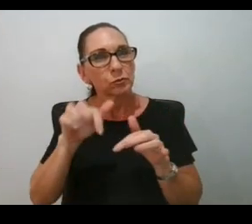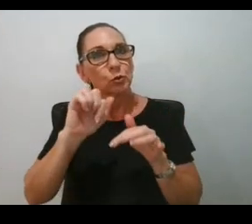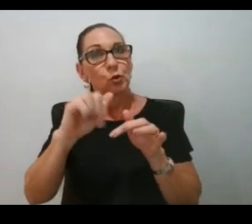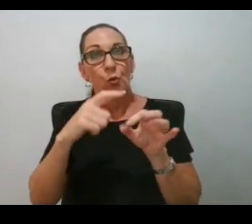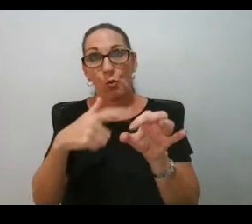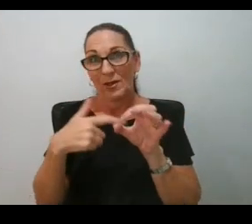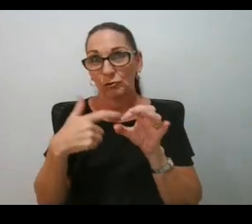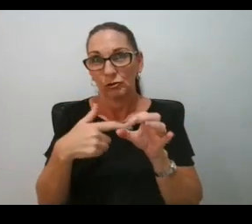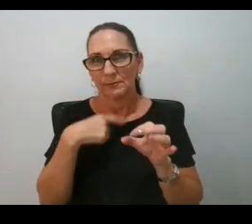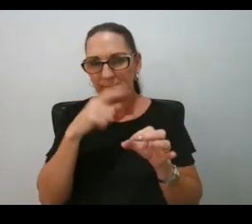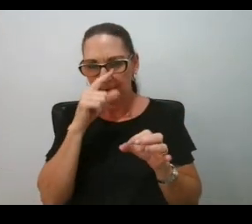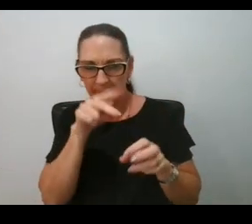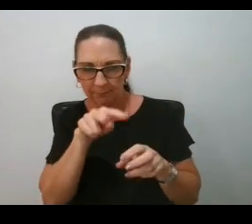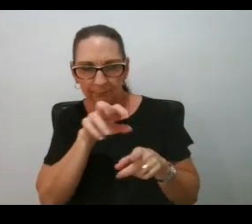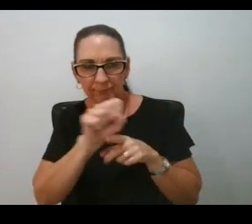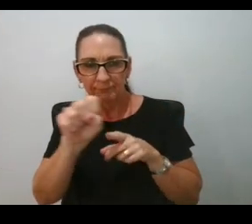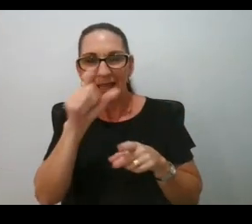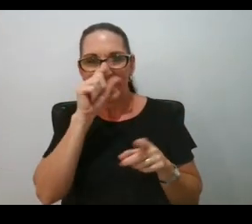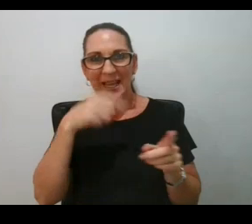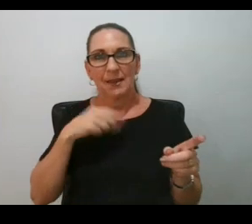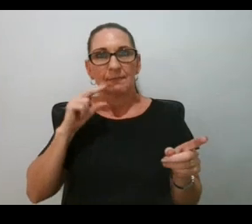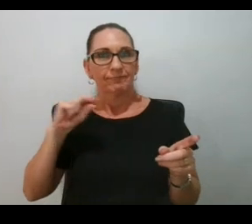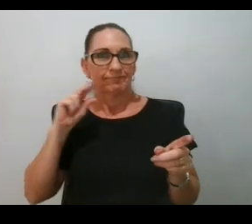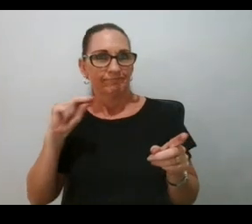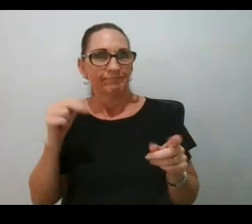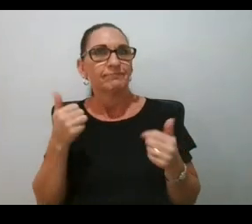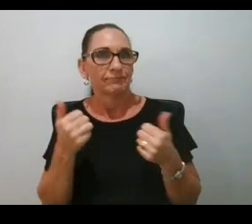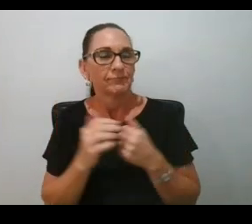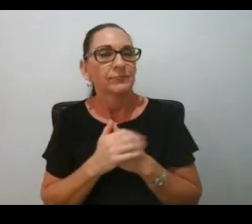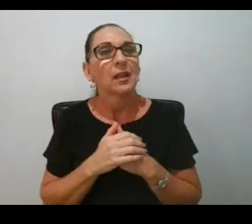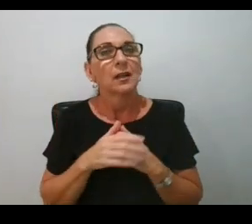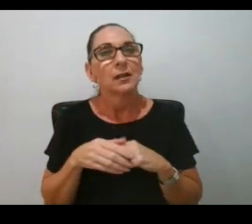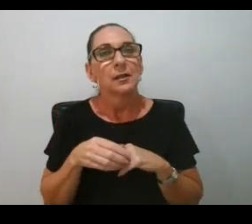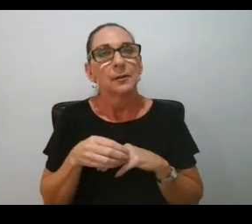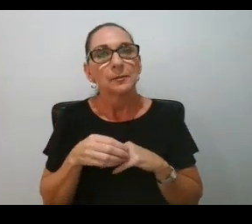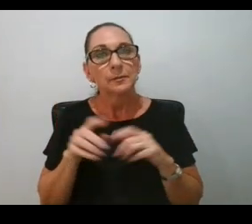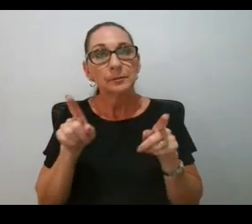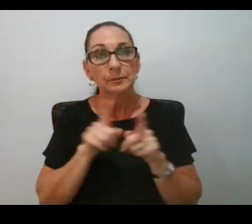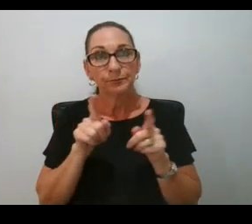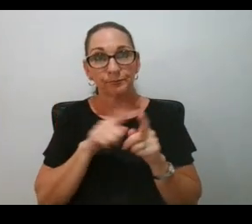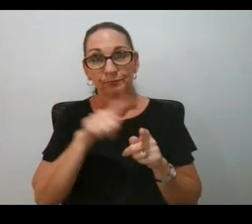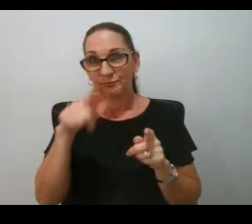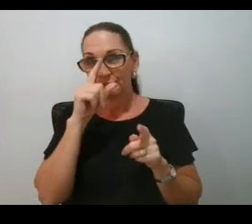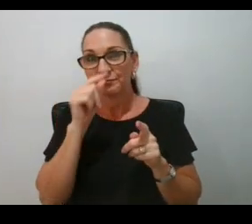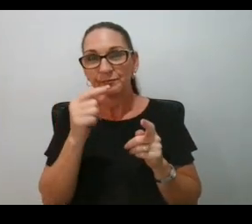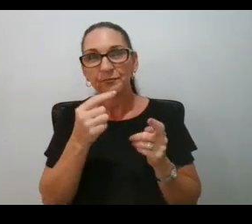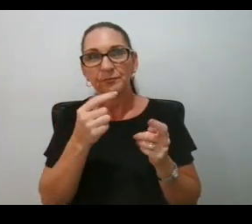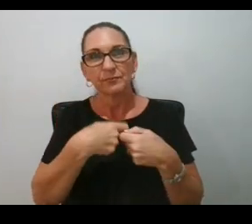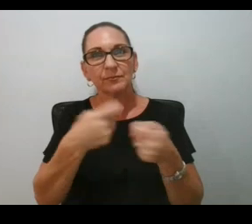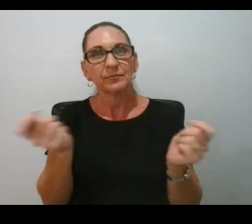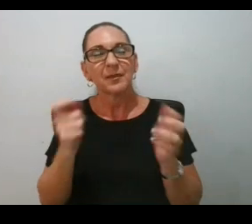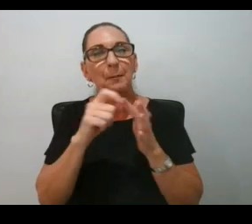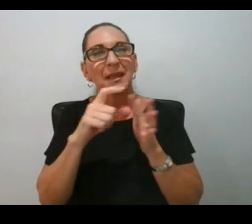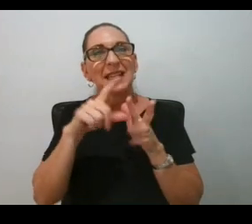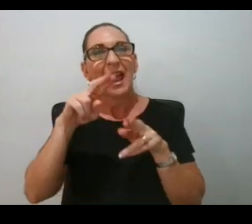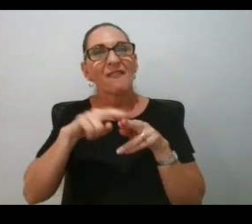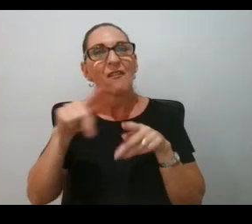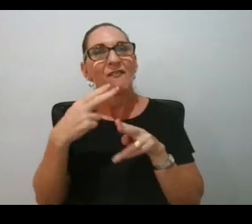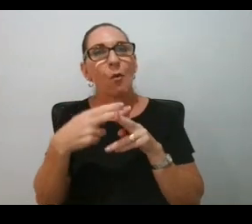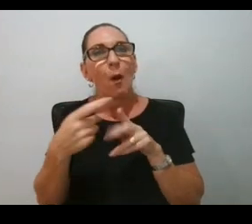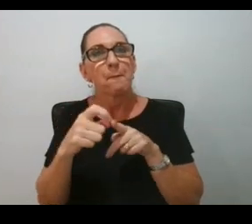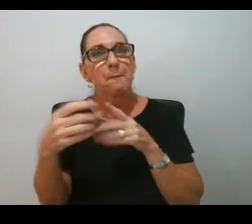to see it and I can read them out. You'll also be able to access today's PowerPoint slides in a PDF form. So that would just